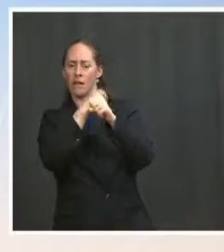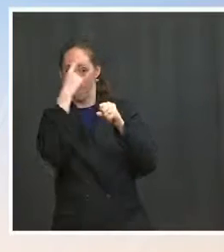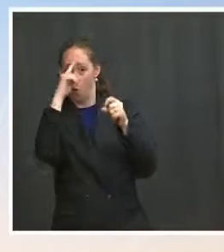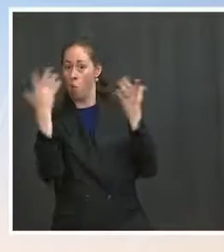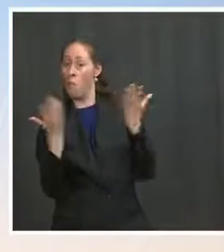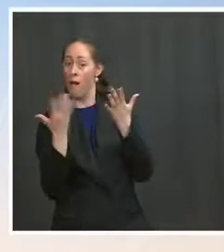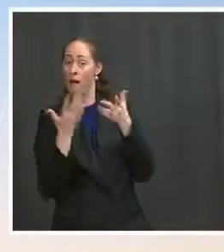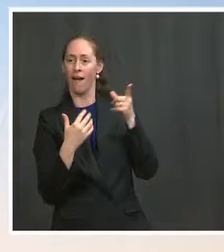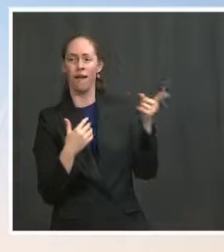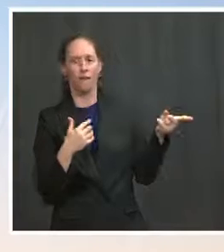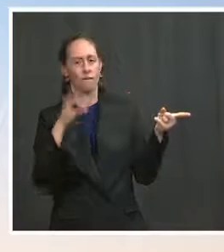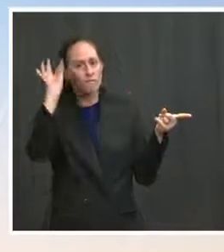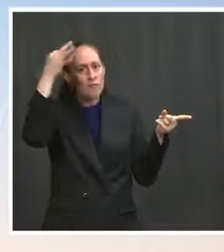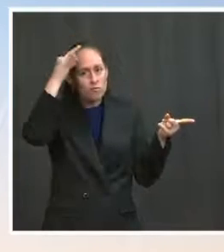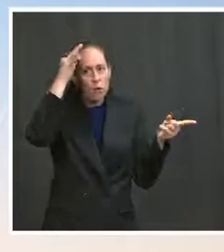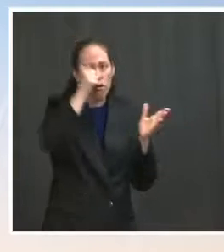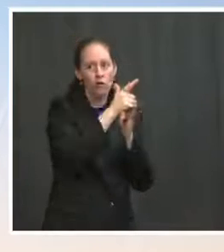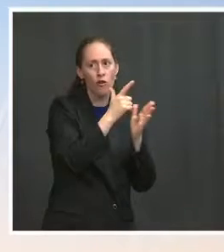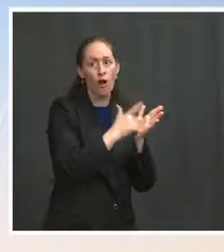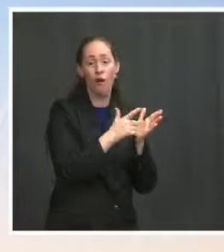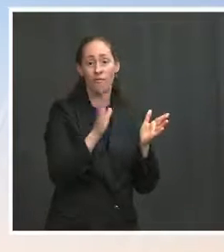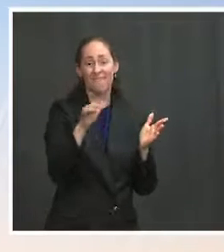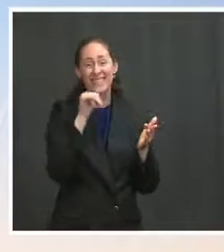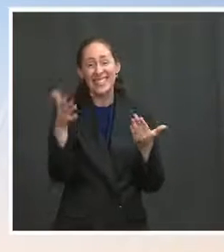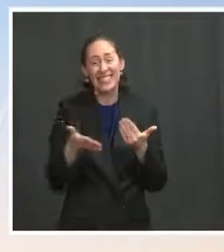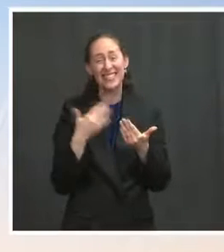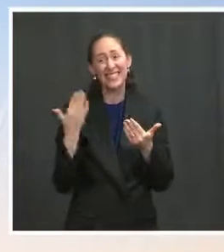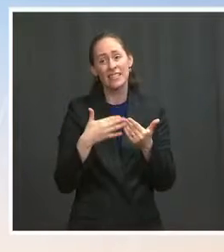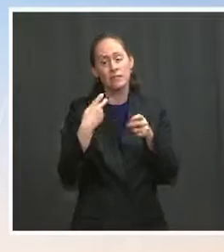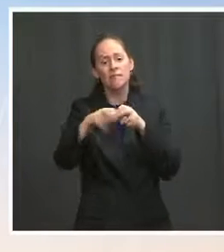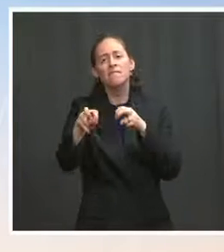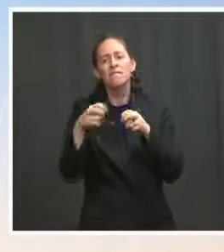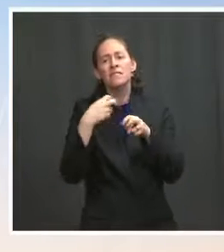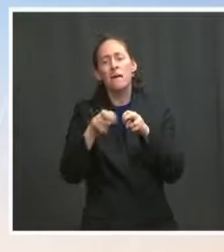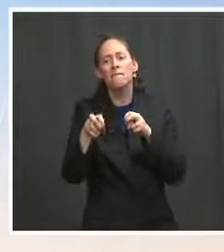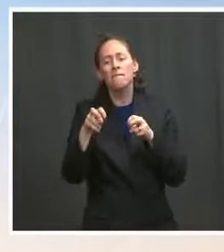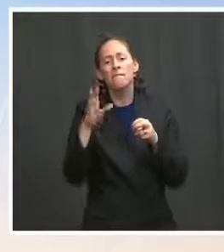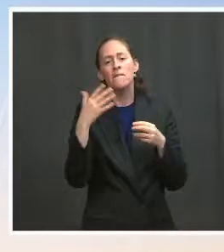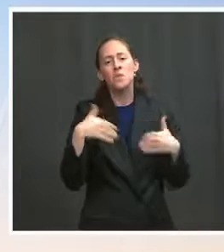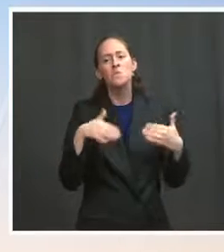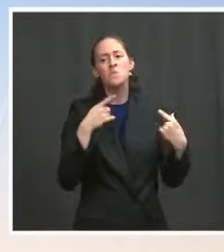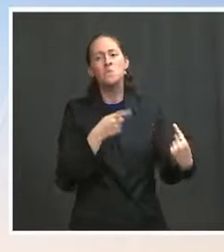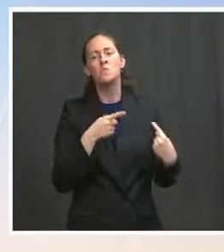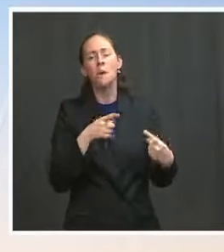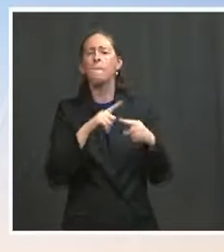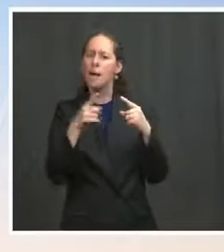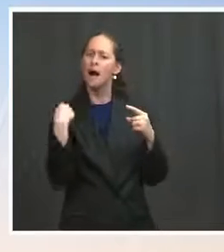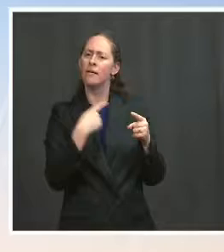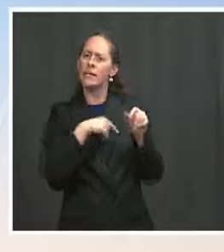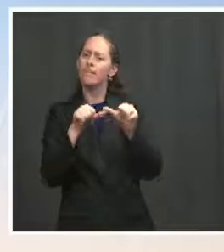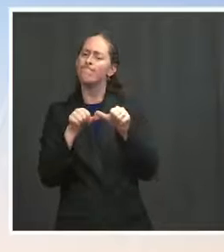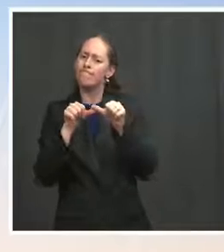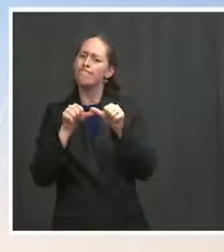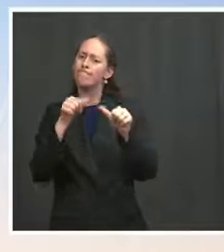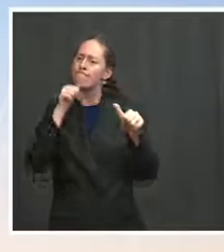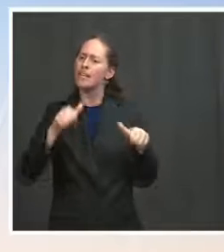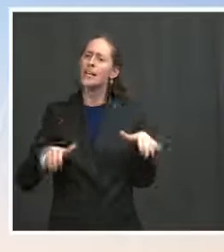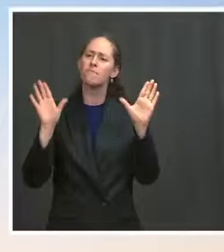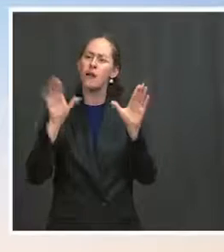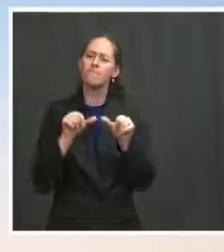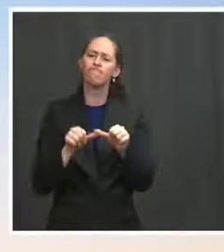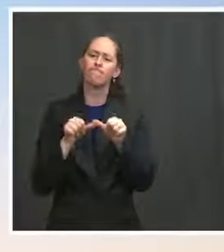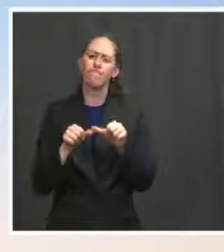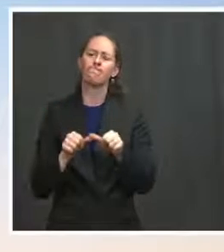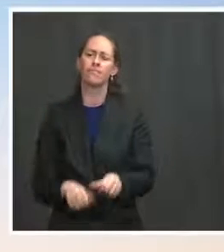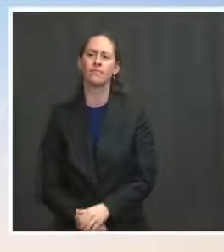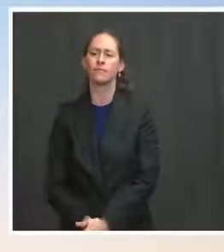seem easy at this time. Hard things, we do hard things. That's what we do here. But we're also going to continue to engage, and this is as it relates to an earlier question,